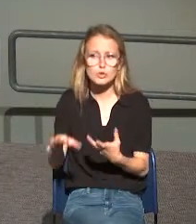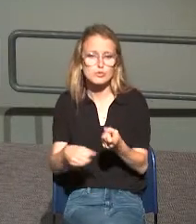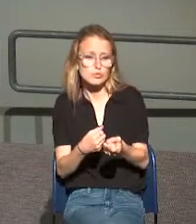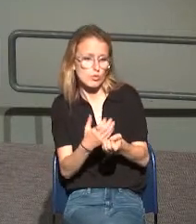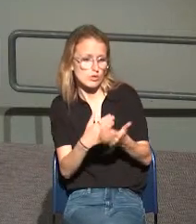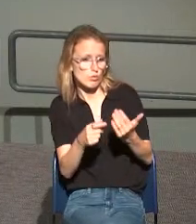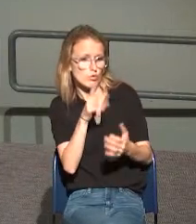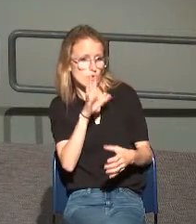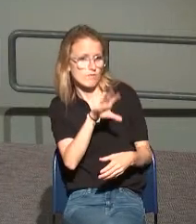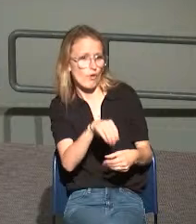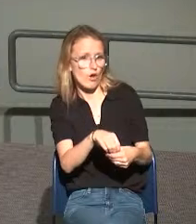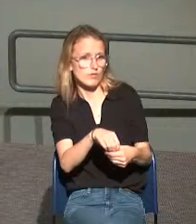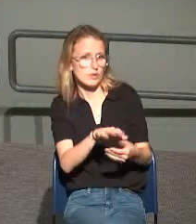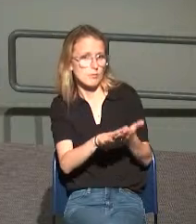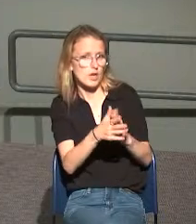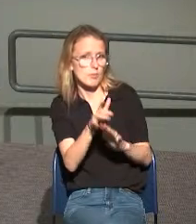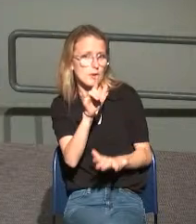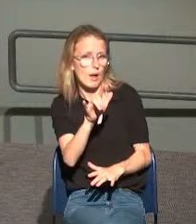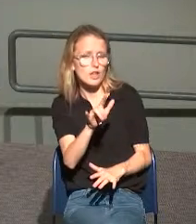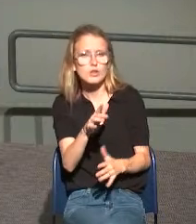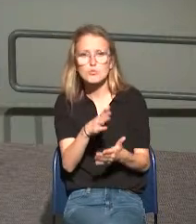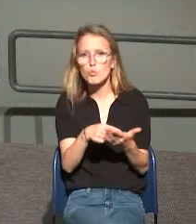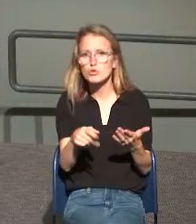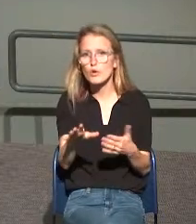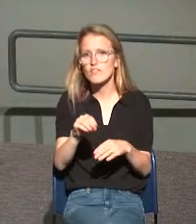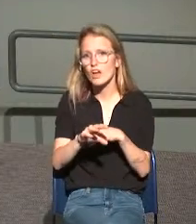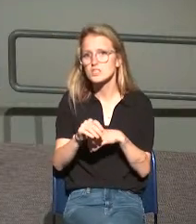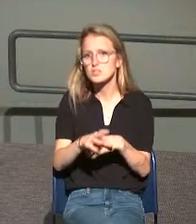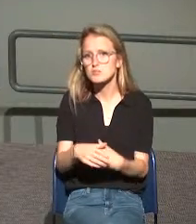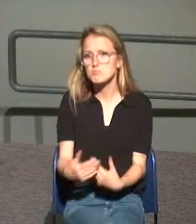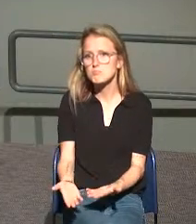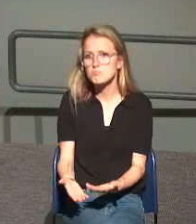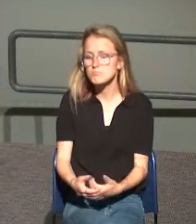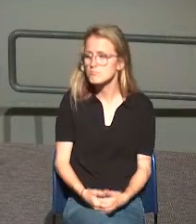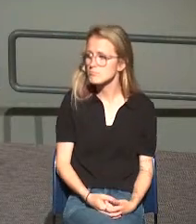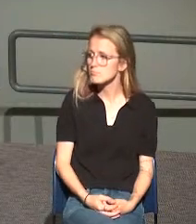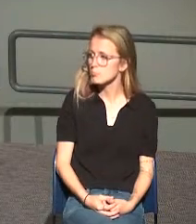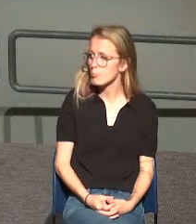family who wants to become an aviator, what advice would you have for them?